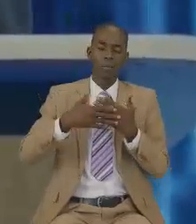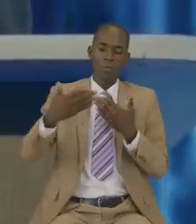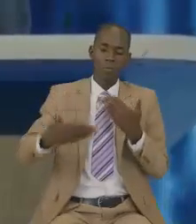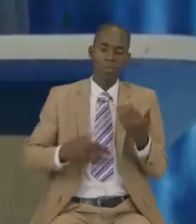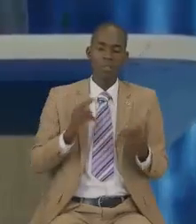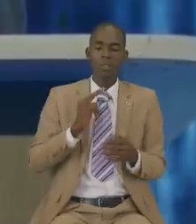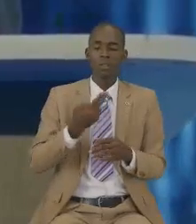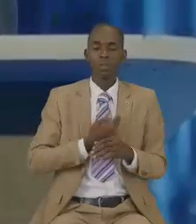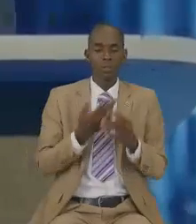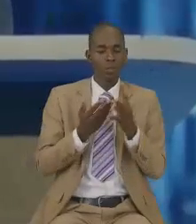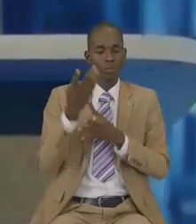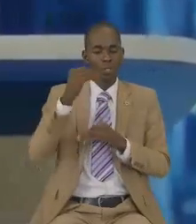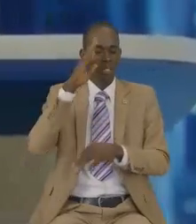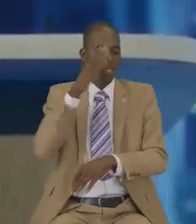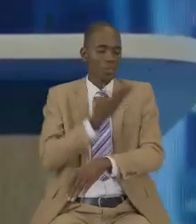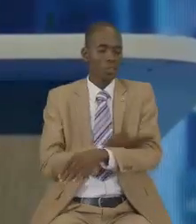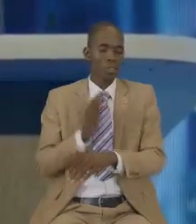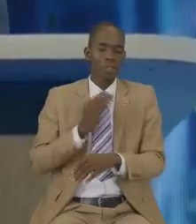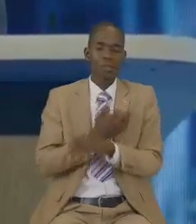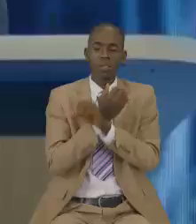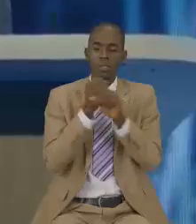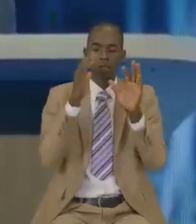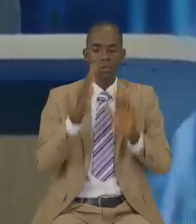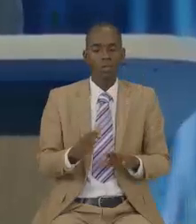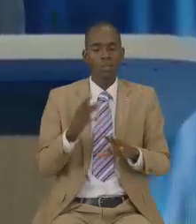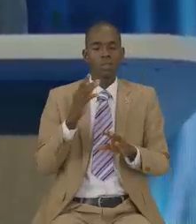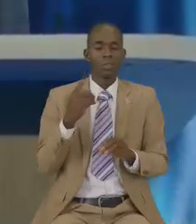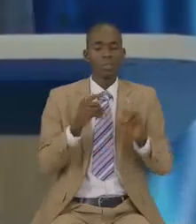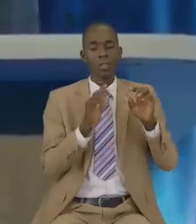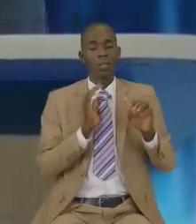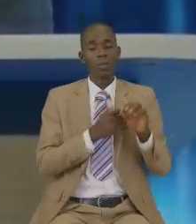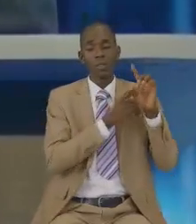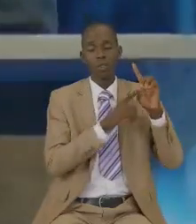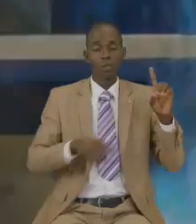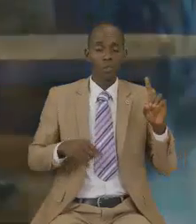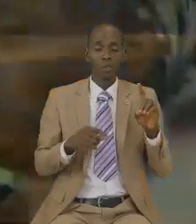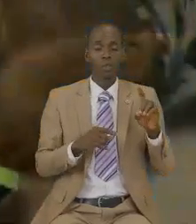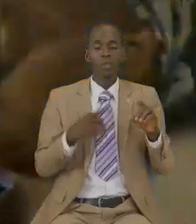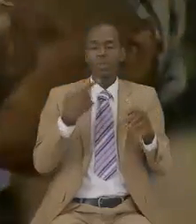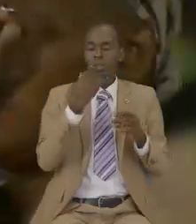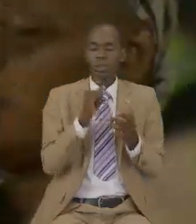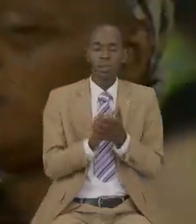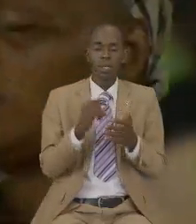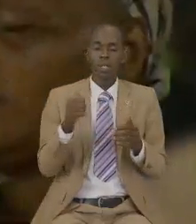Son, our Savior and Lord. And you have said, whosoever shall call on the name of the